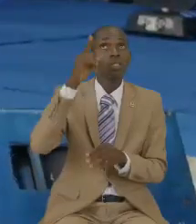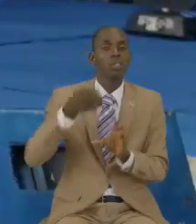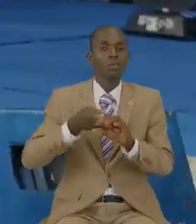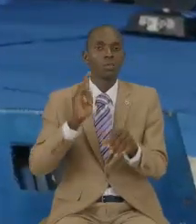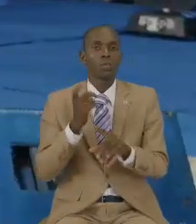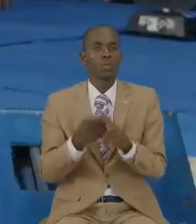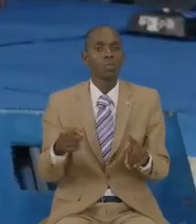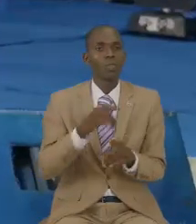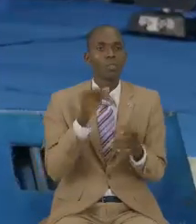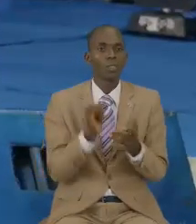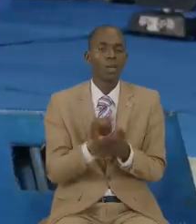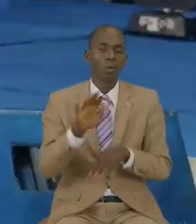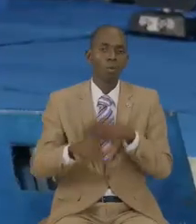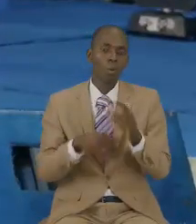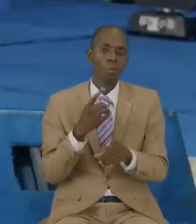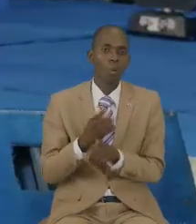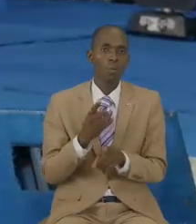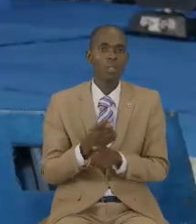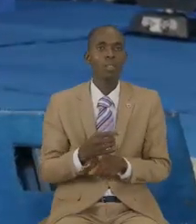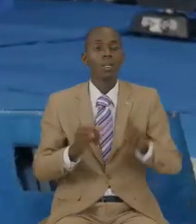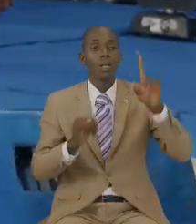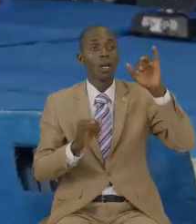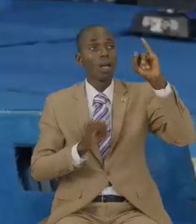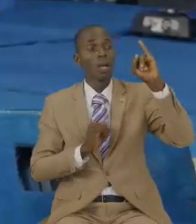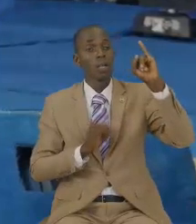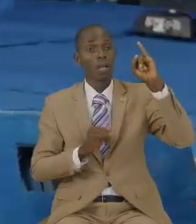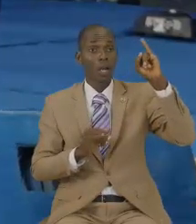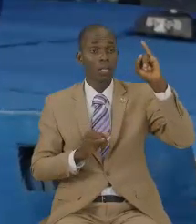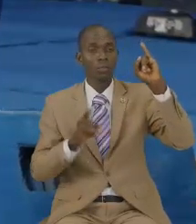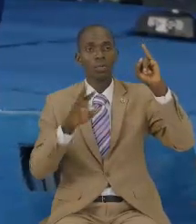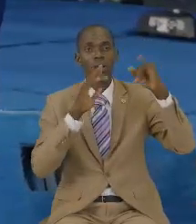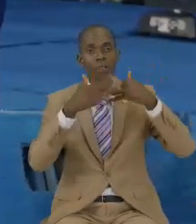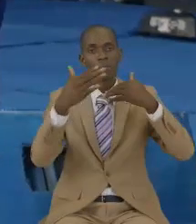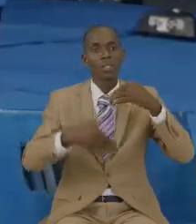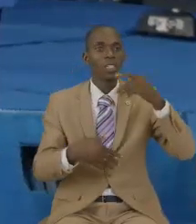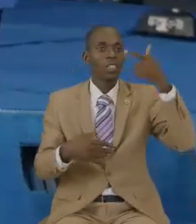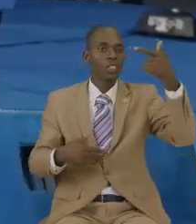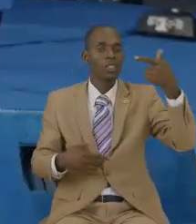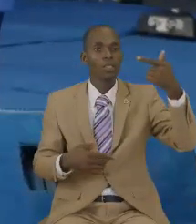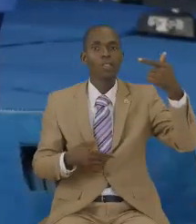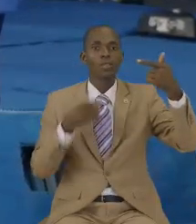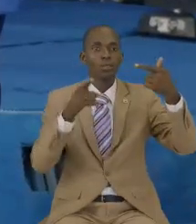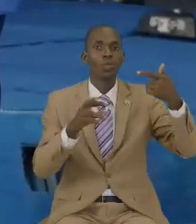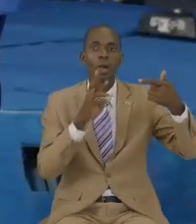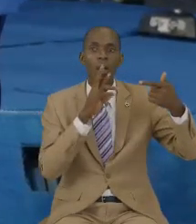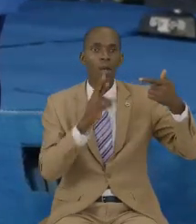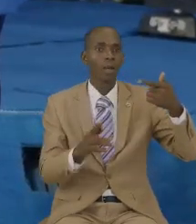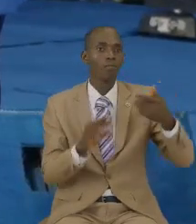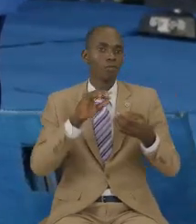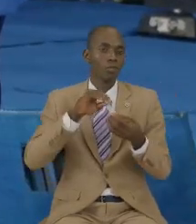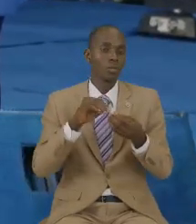walk uprightly. I, you are invited. G, you are given. And three, you are numbered